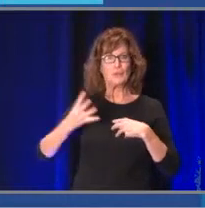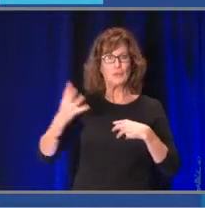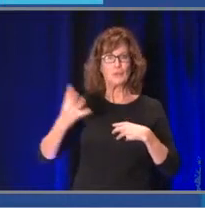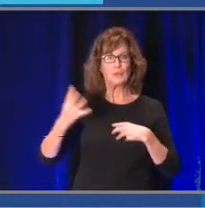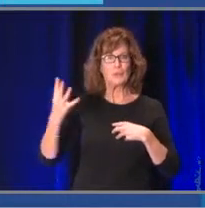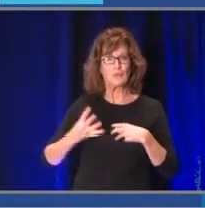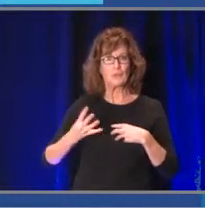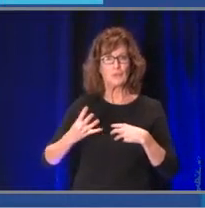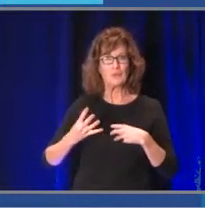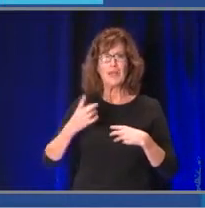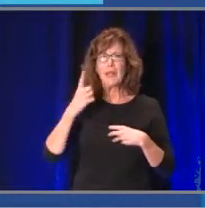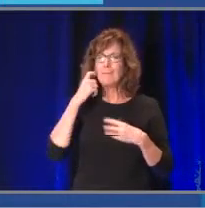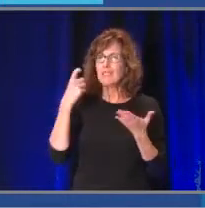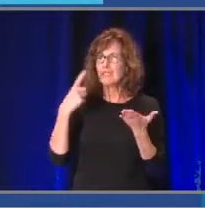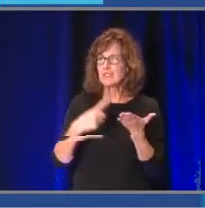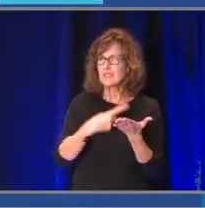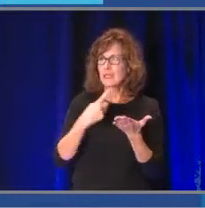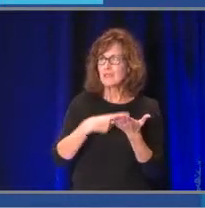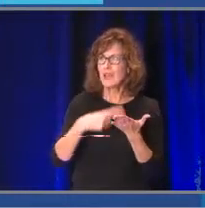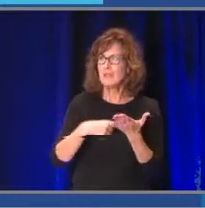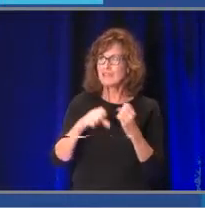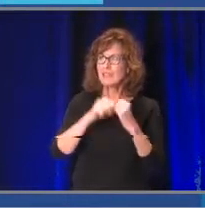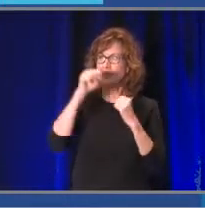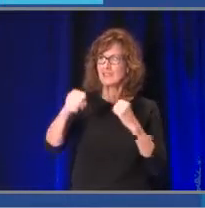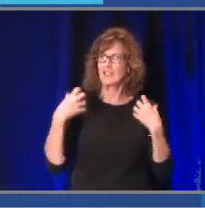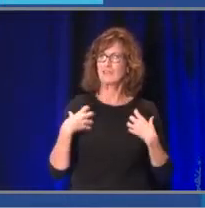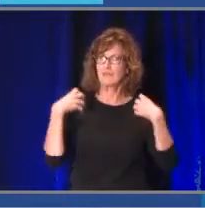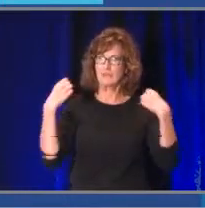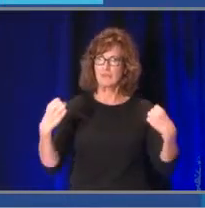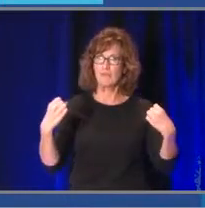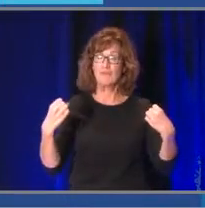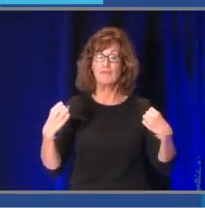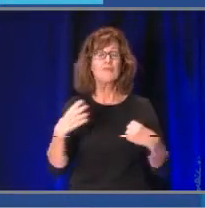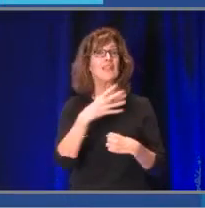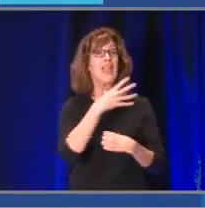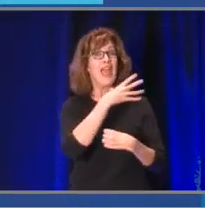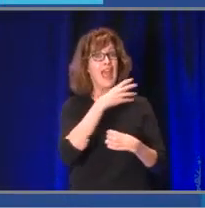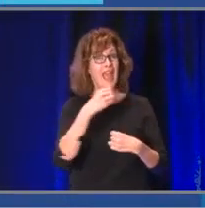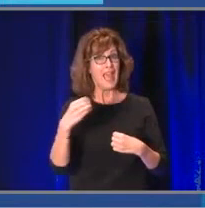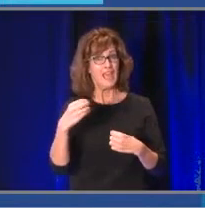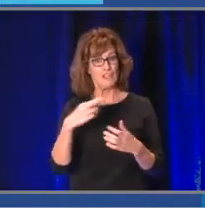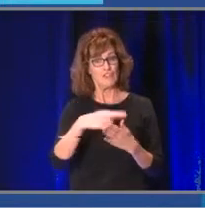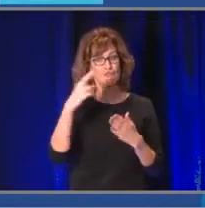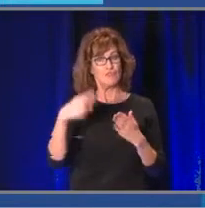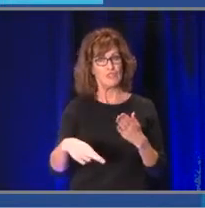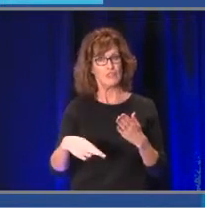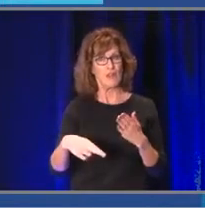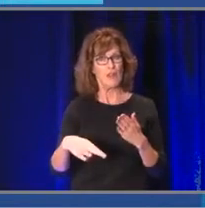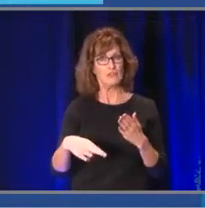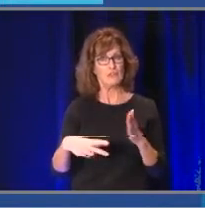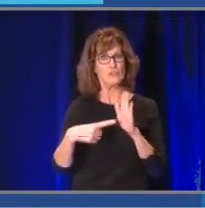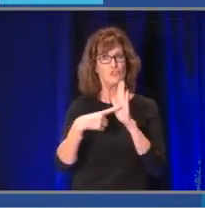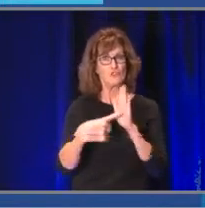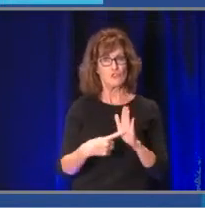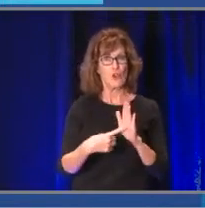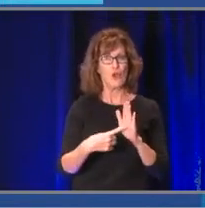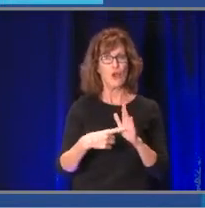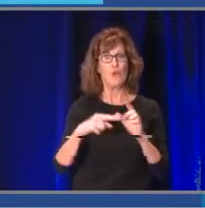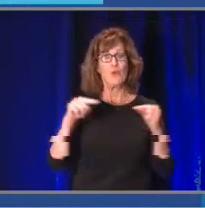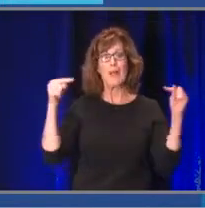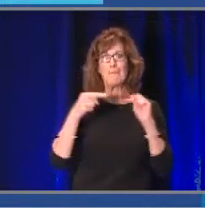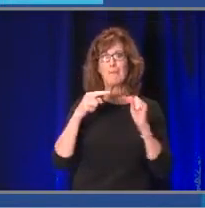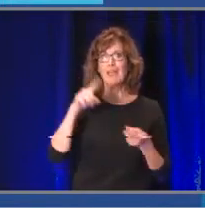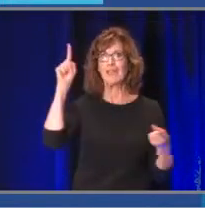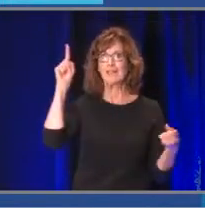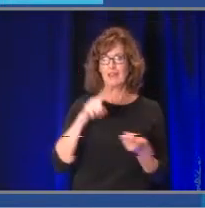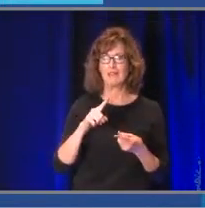can cause a long recovery. And it's been shown now that this allows us to have less pain and a